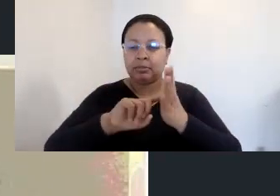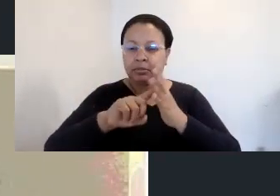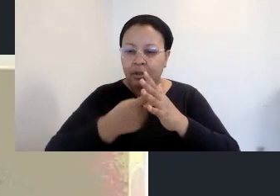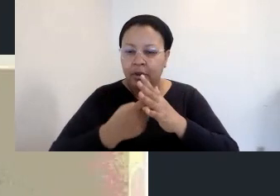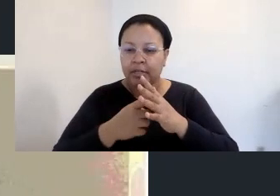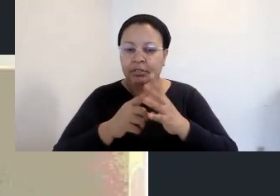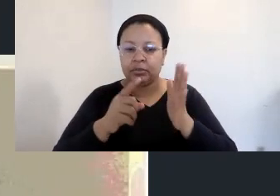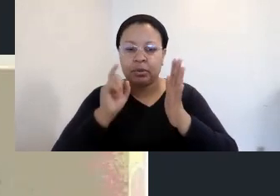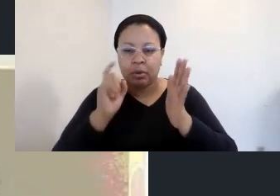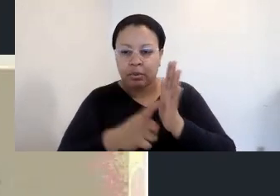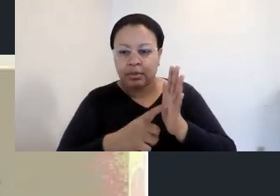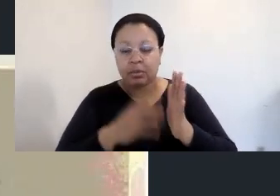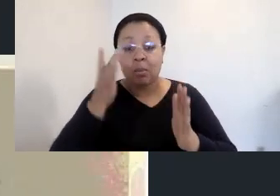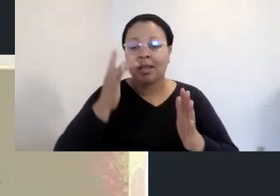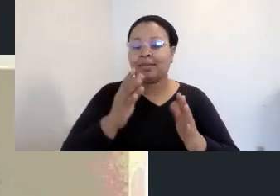were accessible.